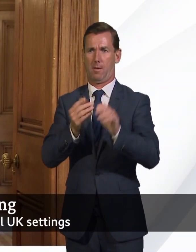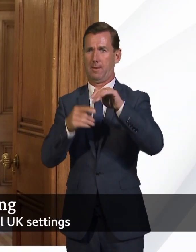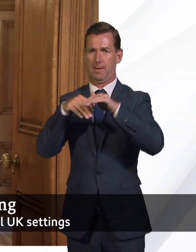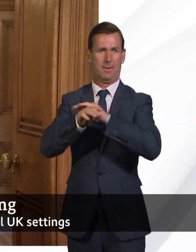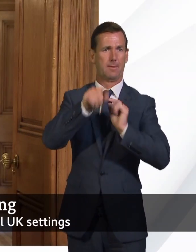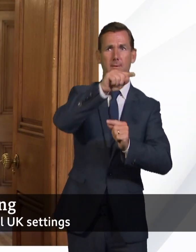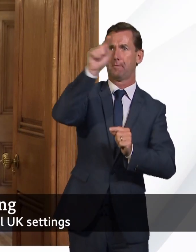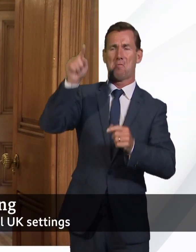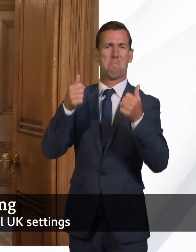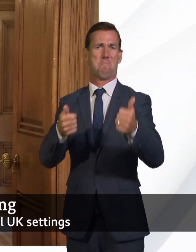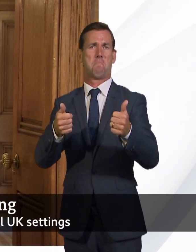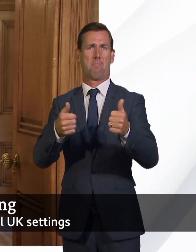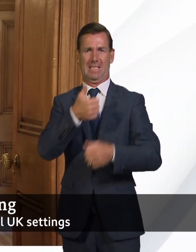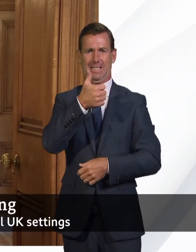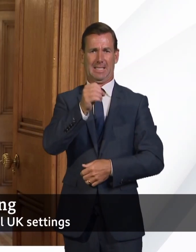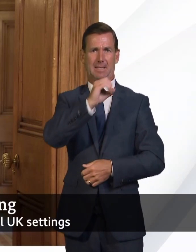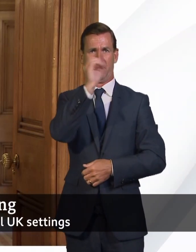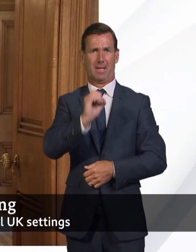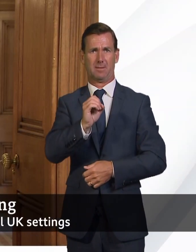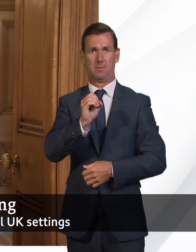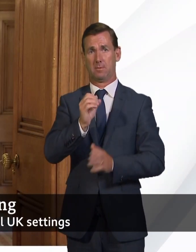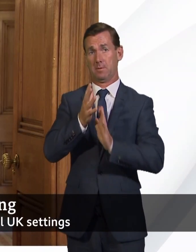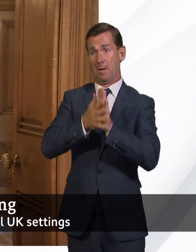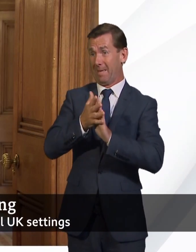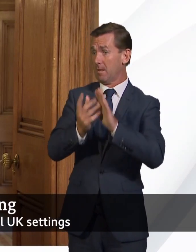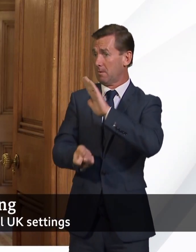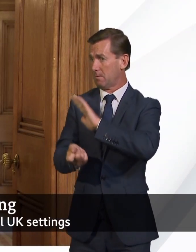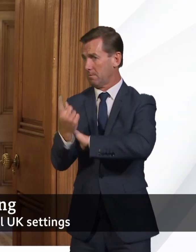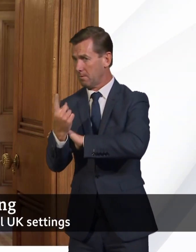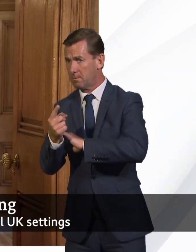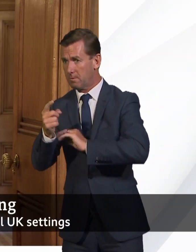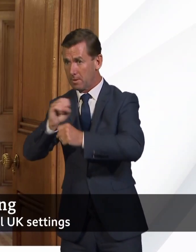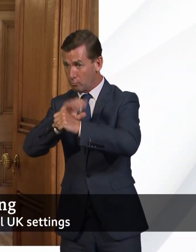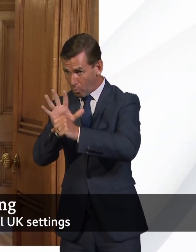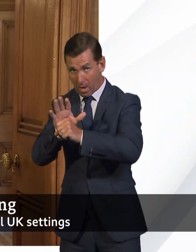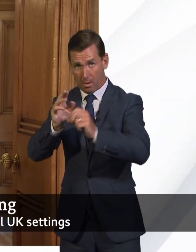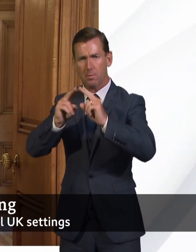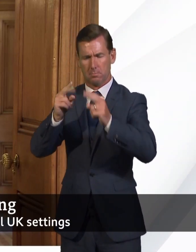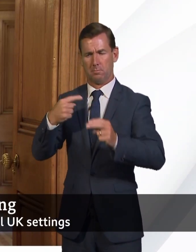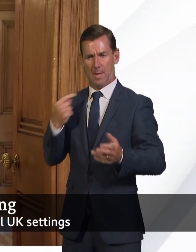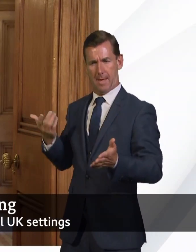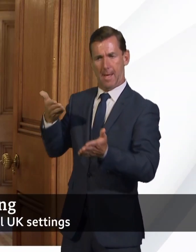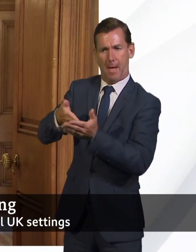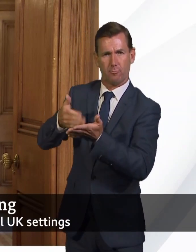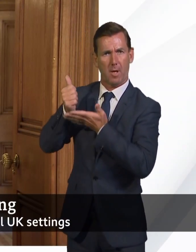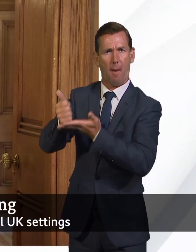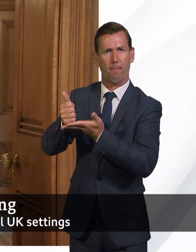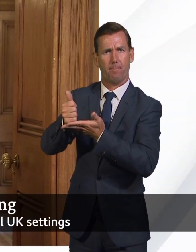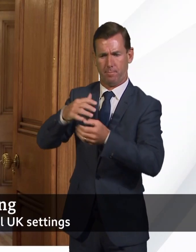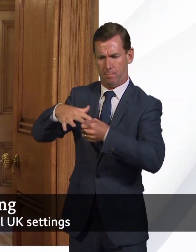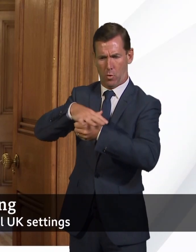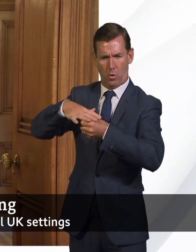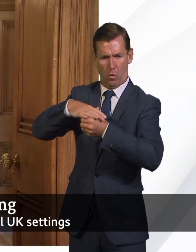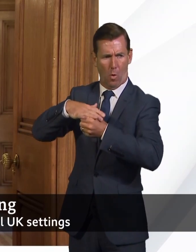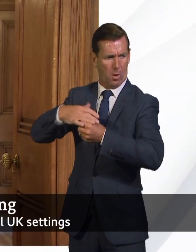where there are cases, we've taken extra measures to protect residents and staff, with local public health officials playing such a